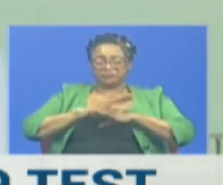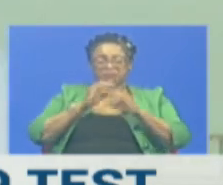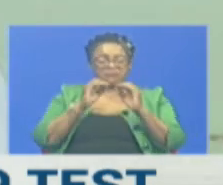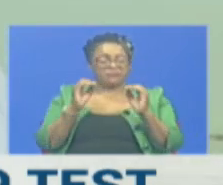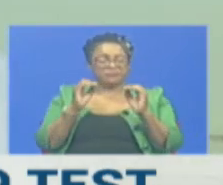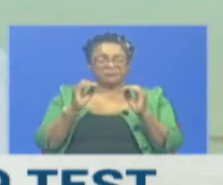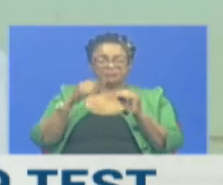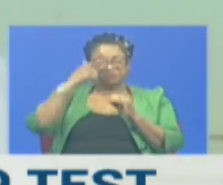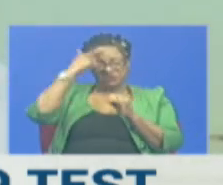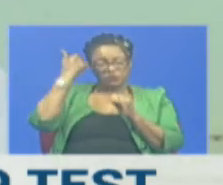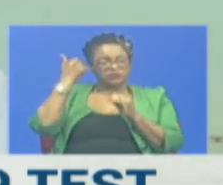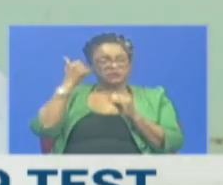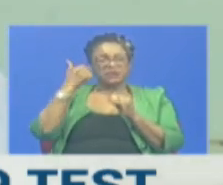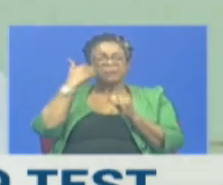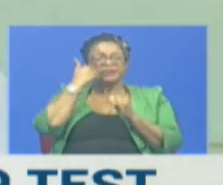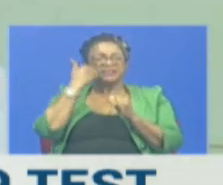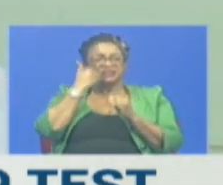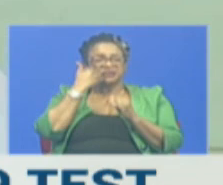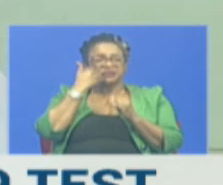or suspects